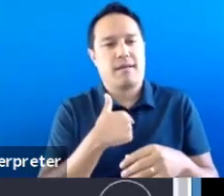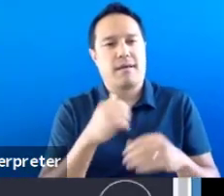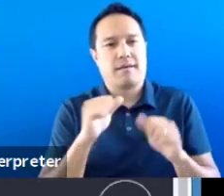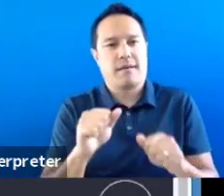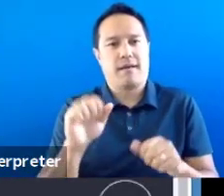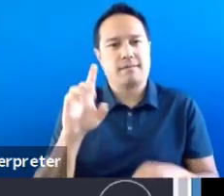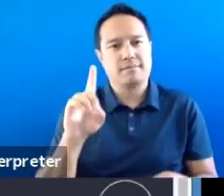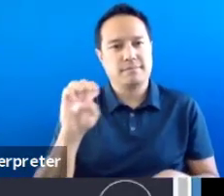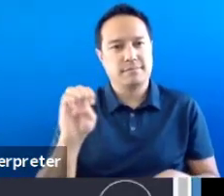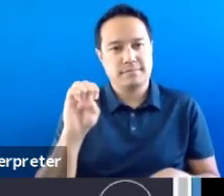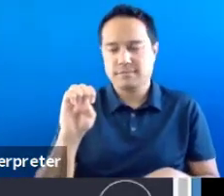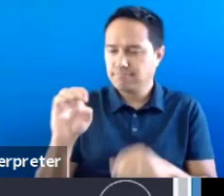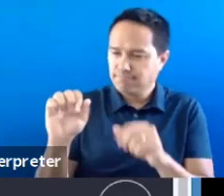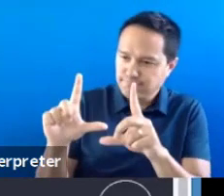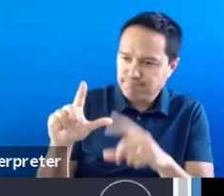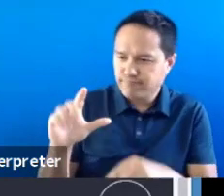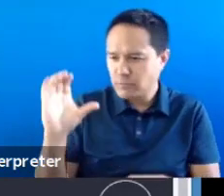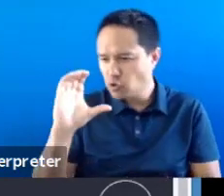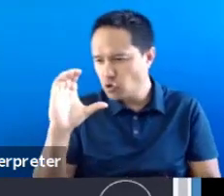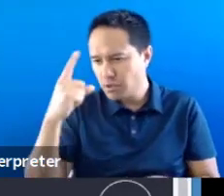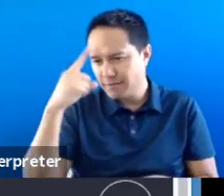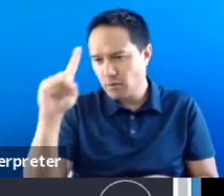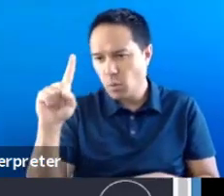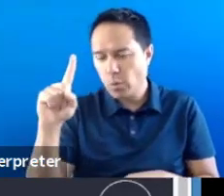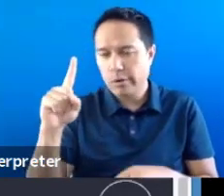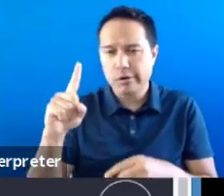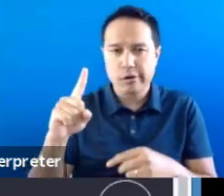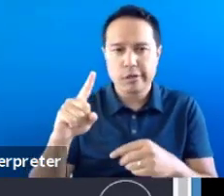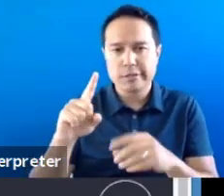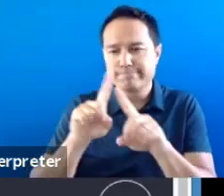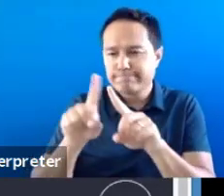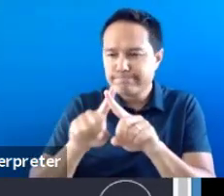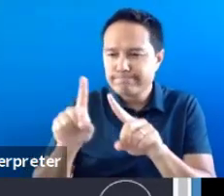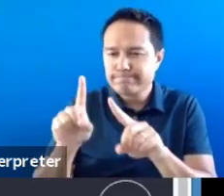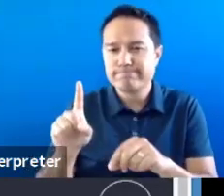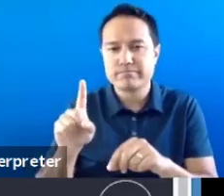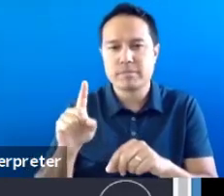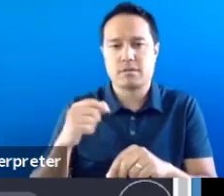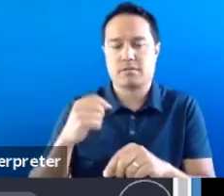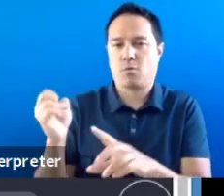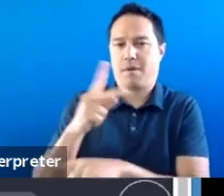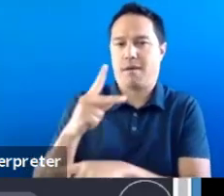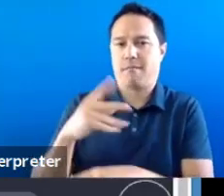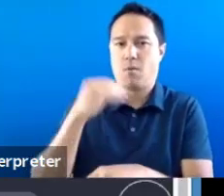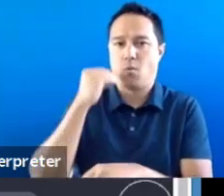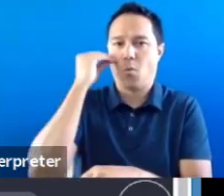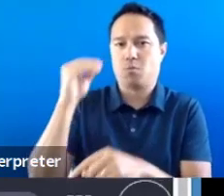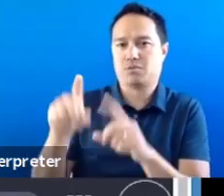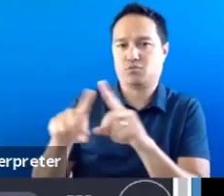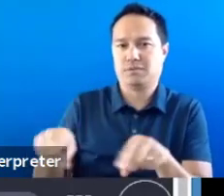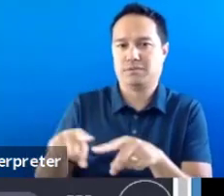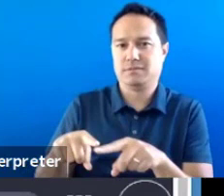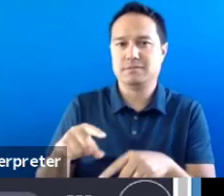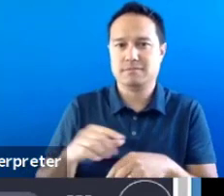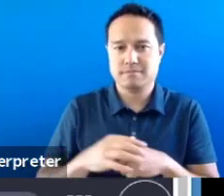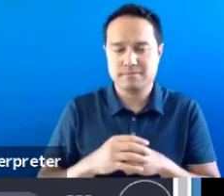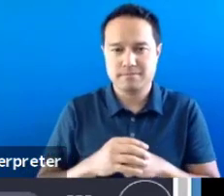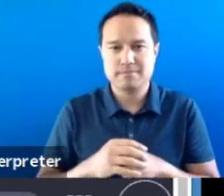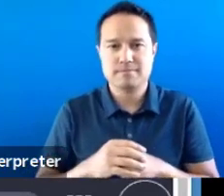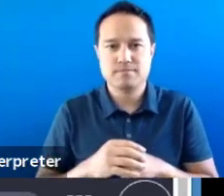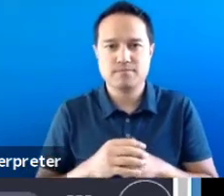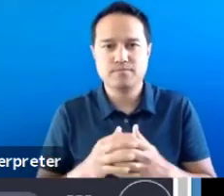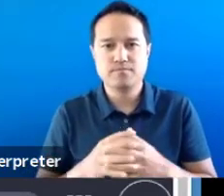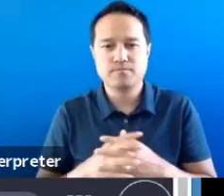can search for, I'm going to go back to my Magic D, takes me back to my home screen so I can search for resources. So I'm